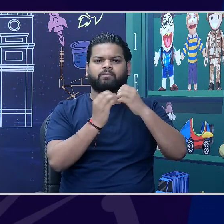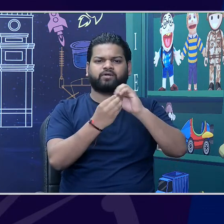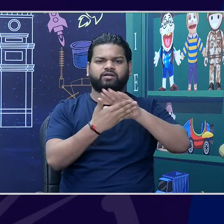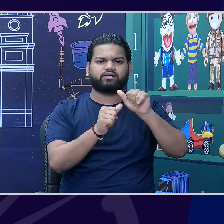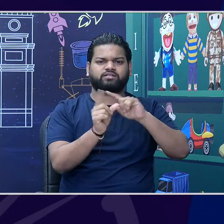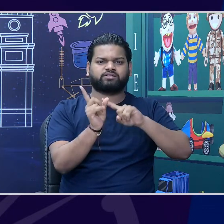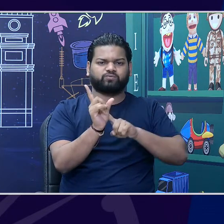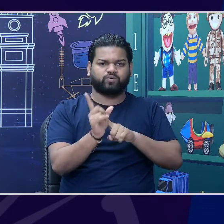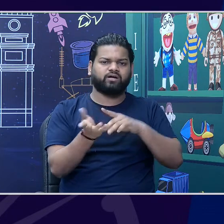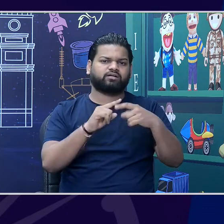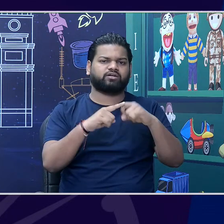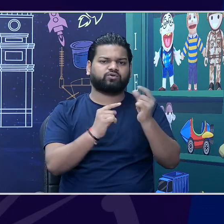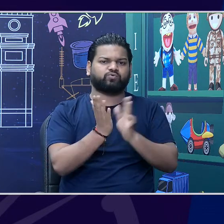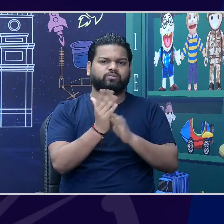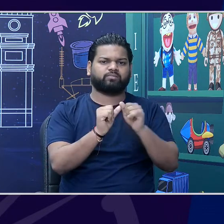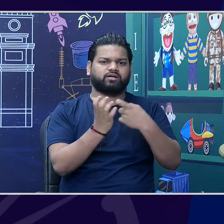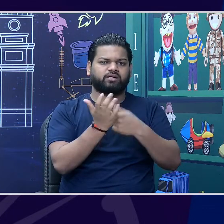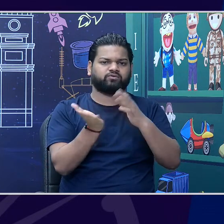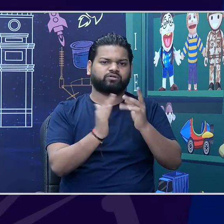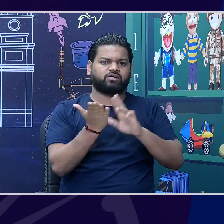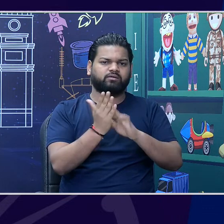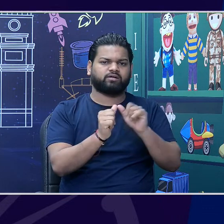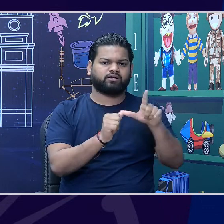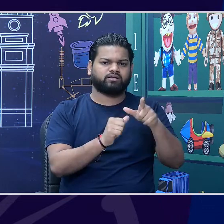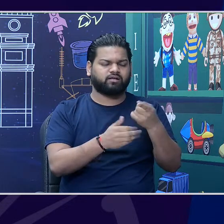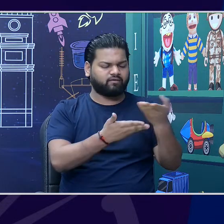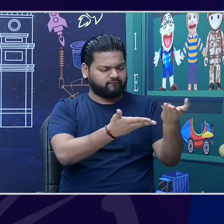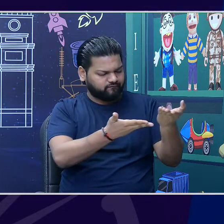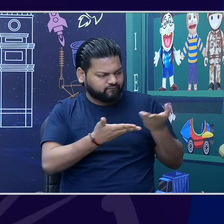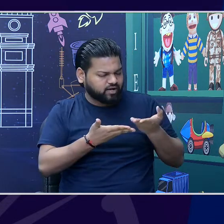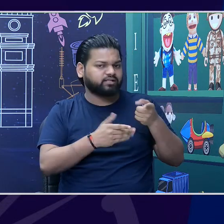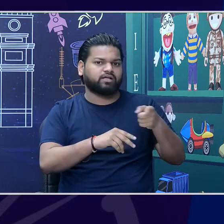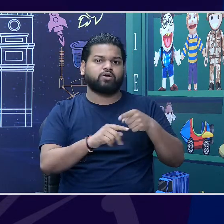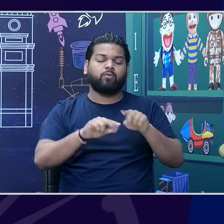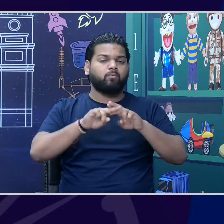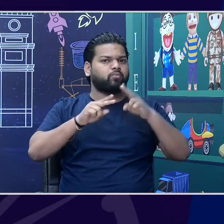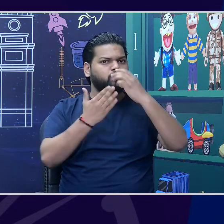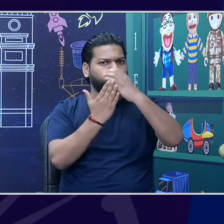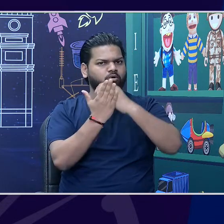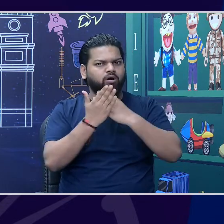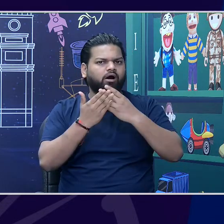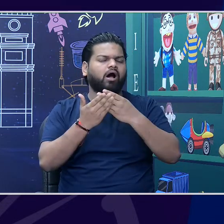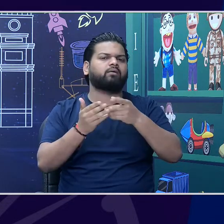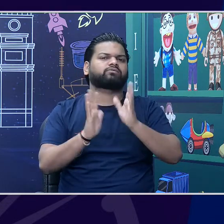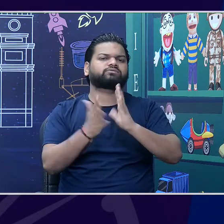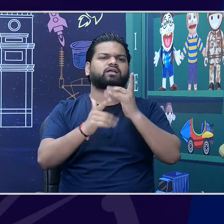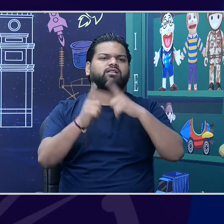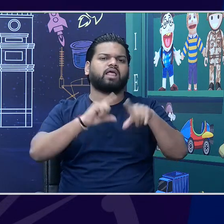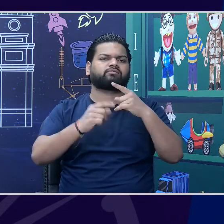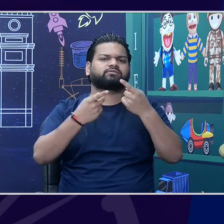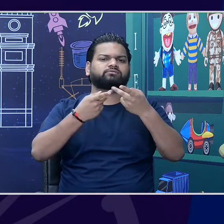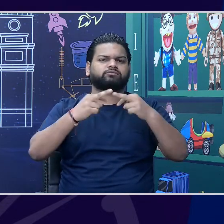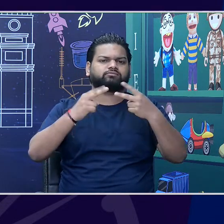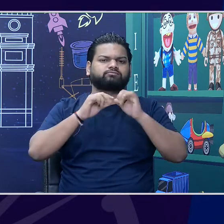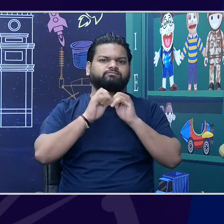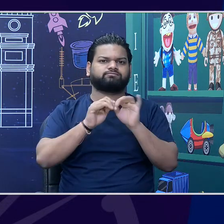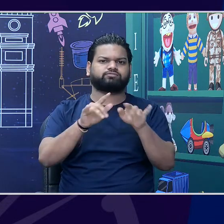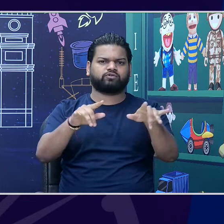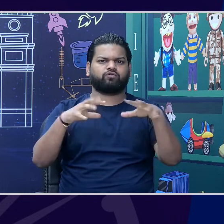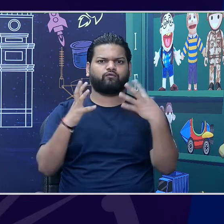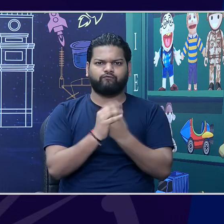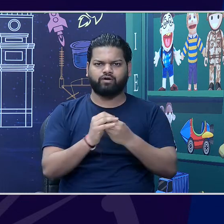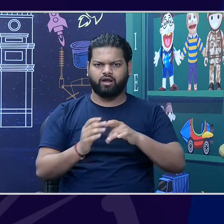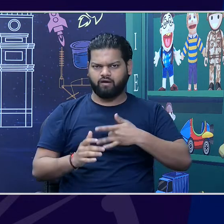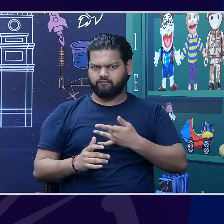namaskar and a very warm welcome. Nirbhay will interpret the entire session in the sign language. So would like to begin this session with the message of G20. We are proud